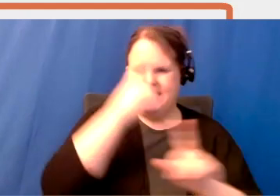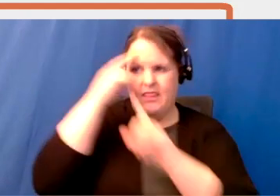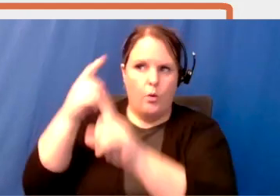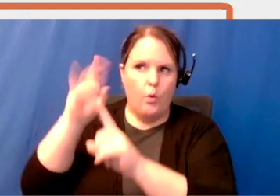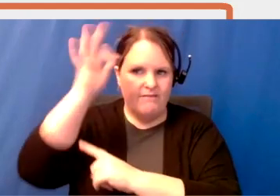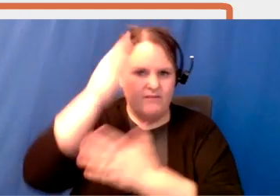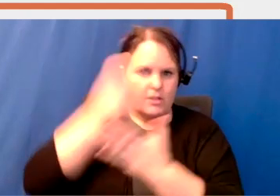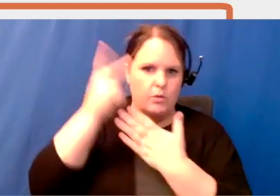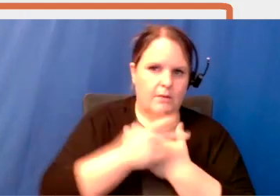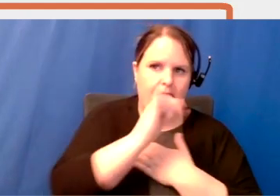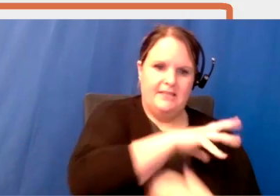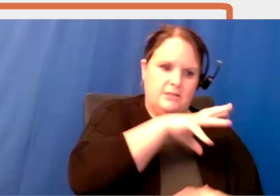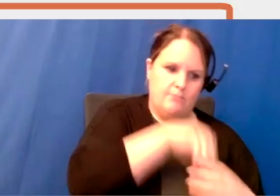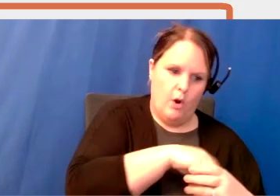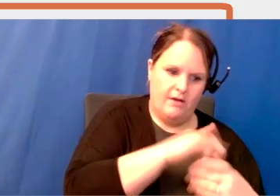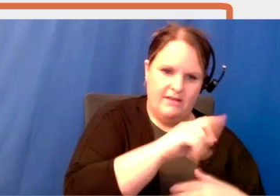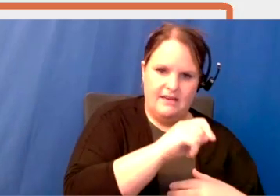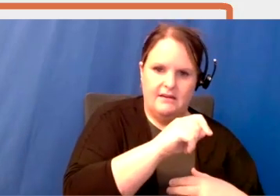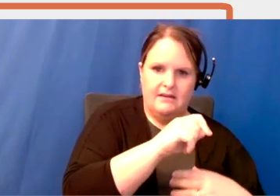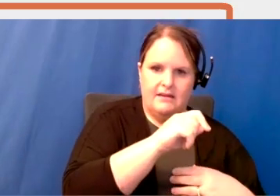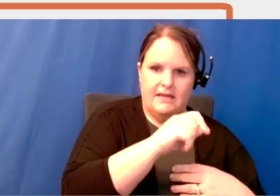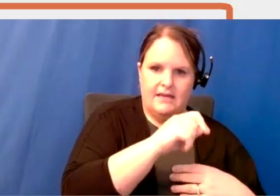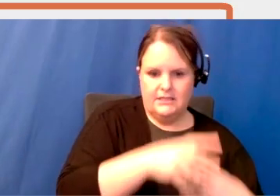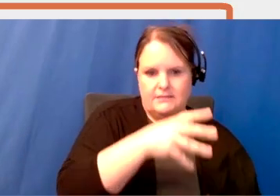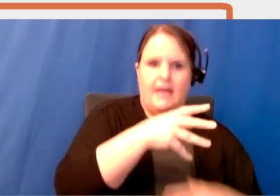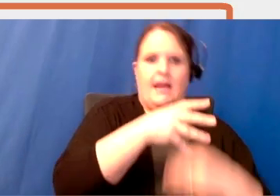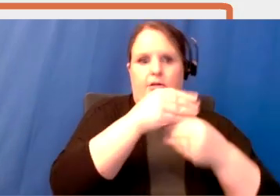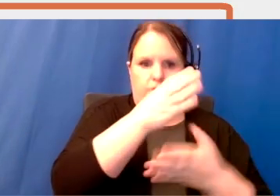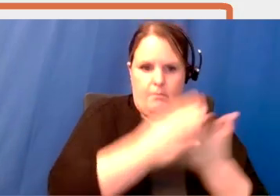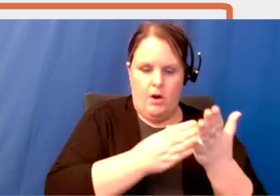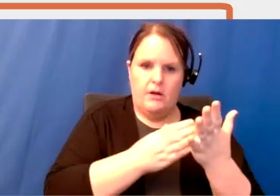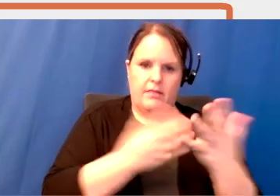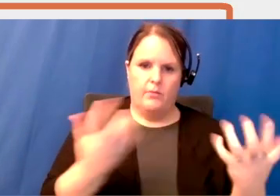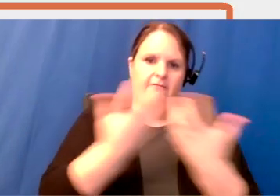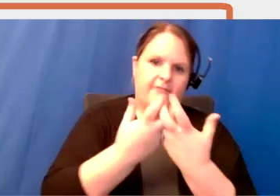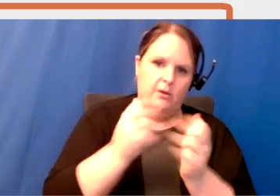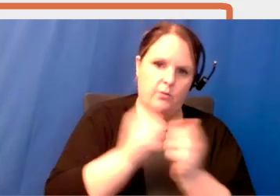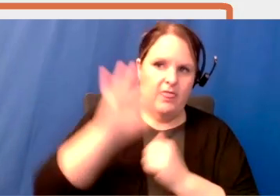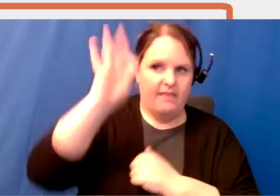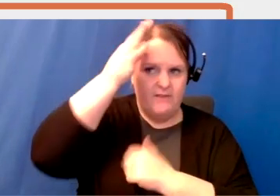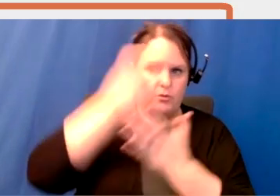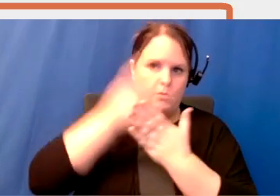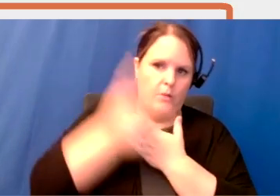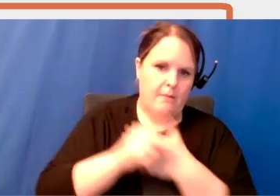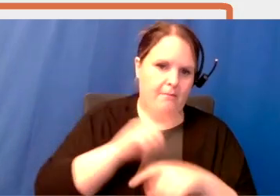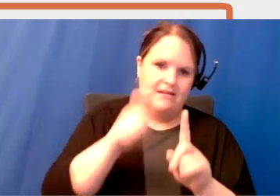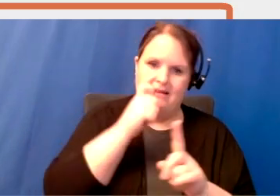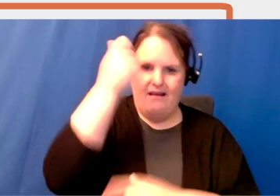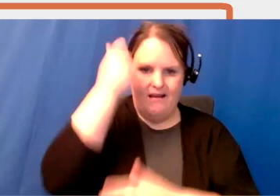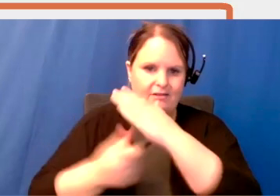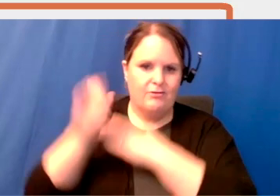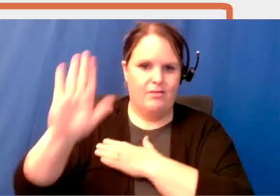program. It's just it's tangential to it, and it's worth remembering that pass-through entities need to be